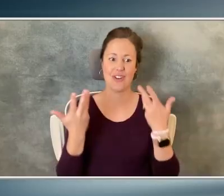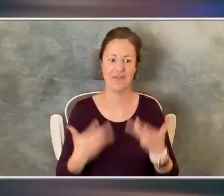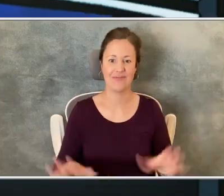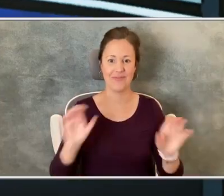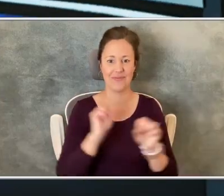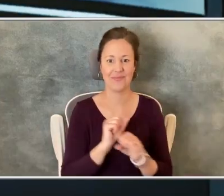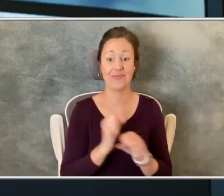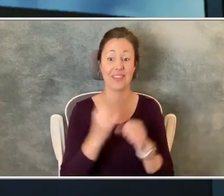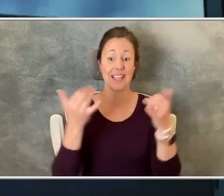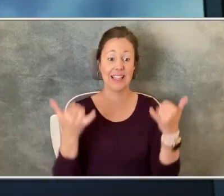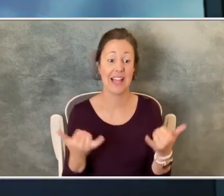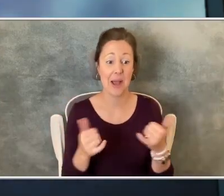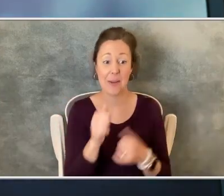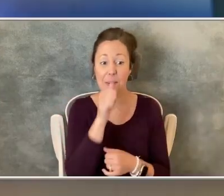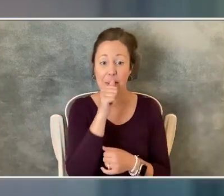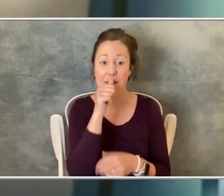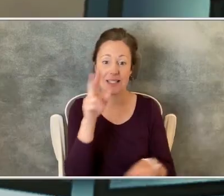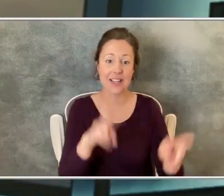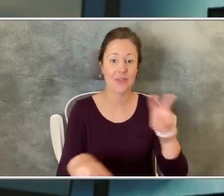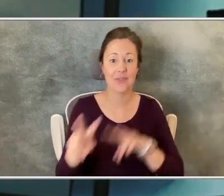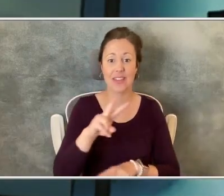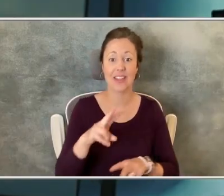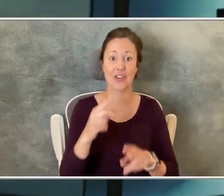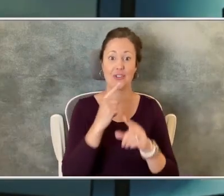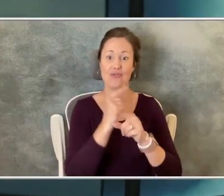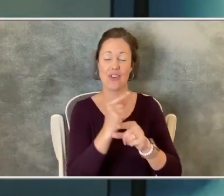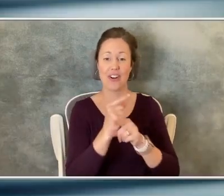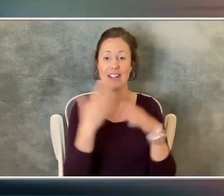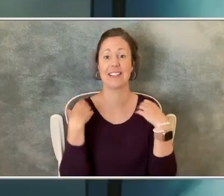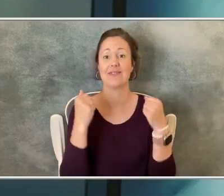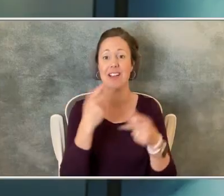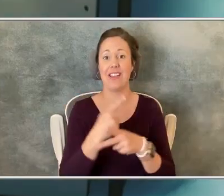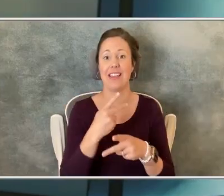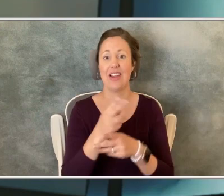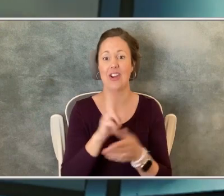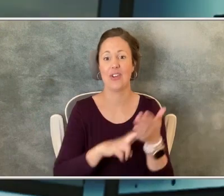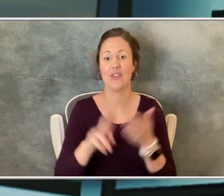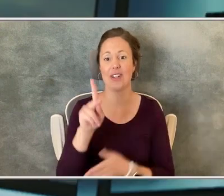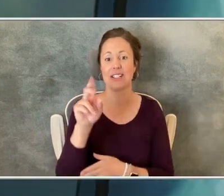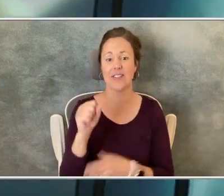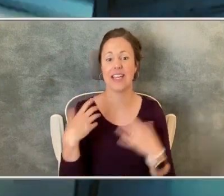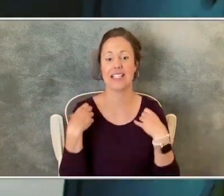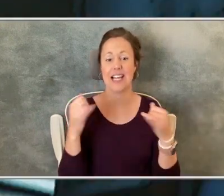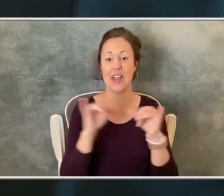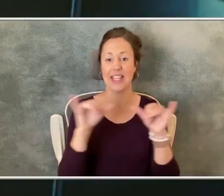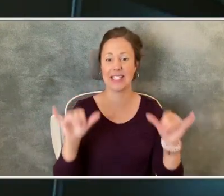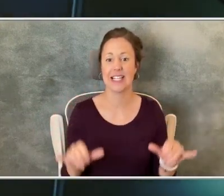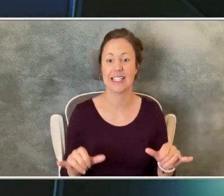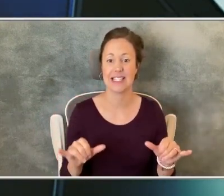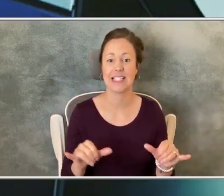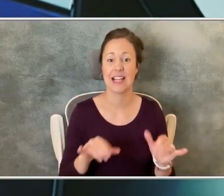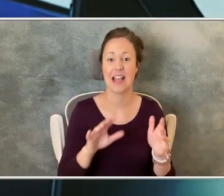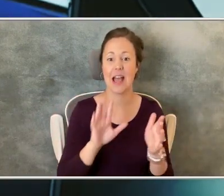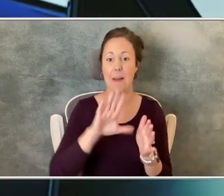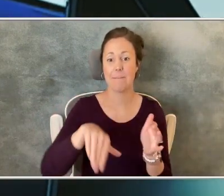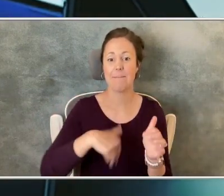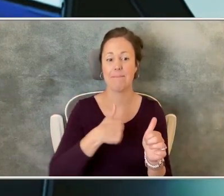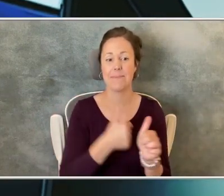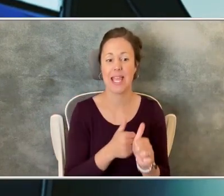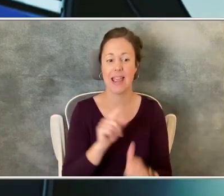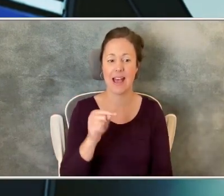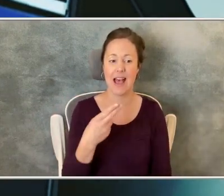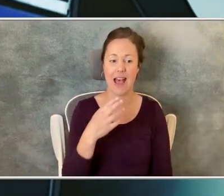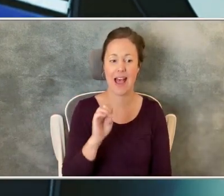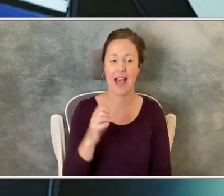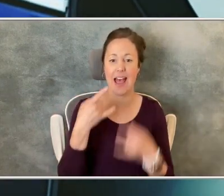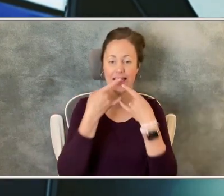a secret look into the guardians of healthcare at the University of Kansas Health System. Let's go behind the